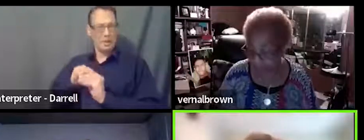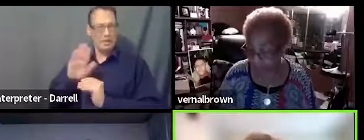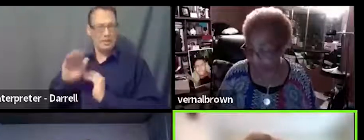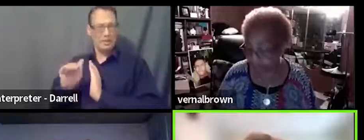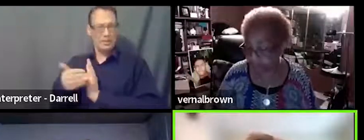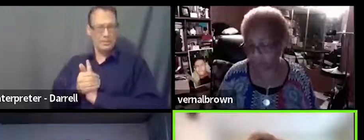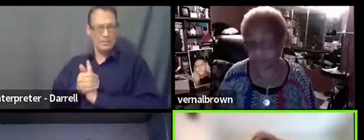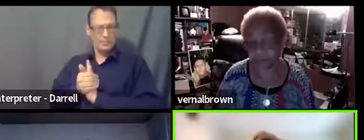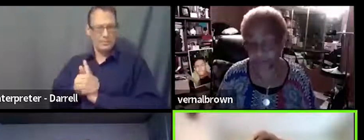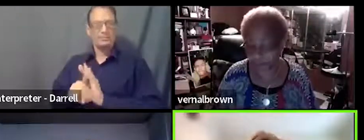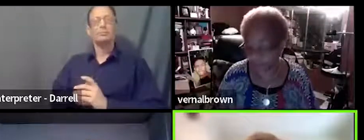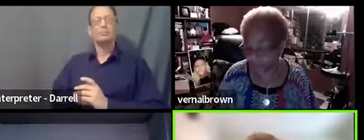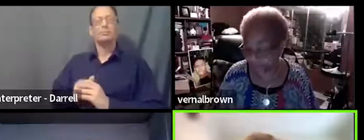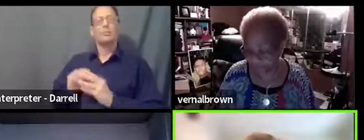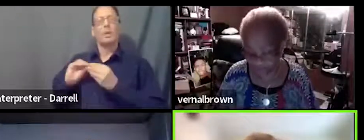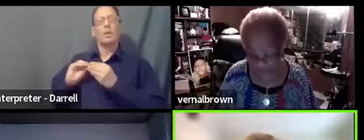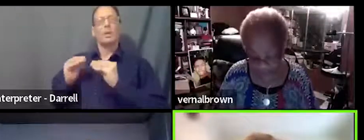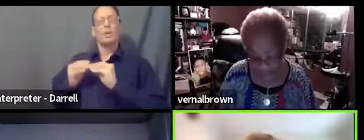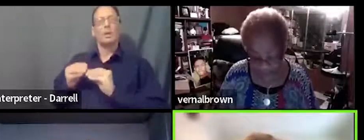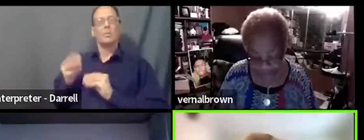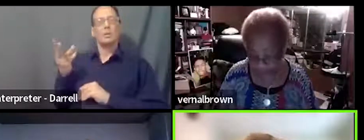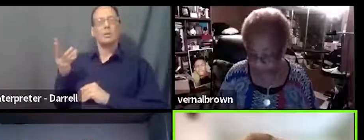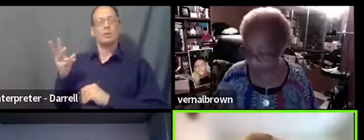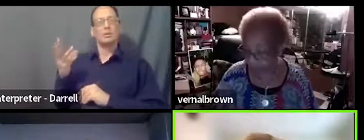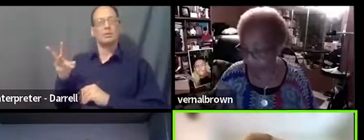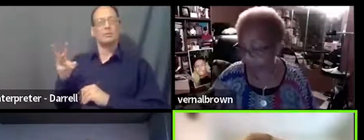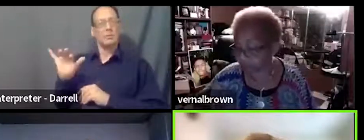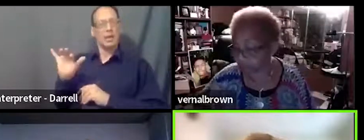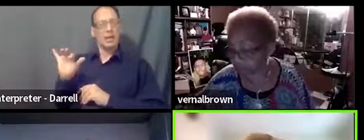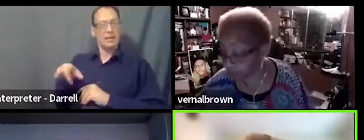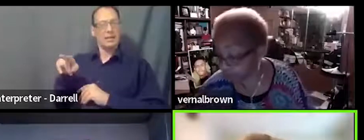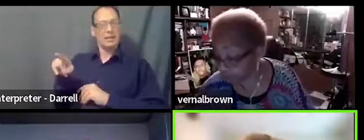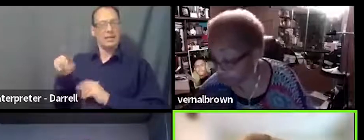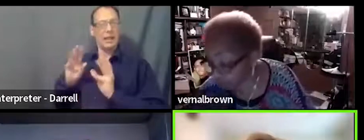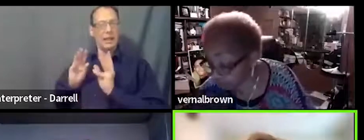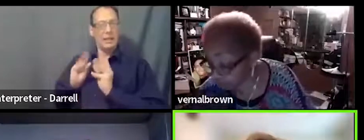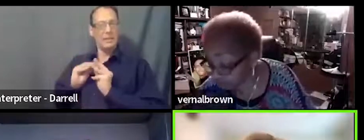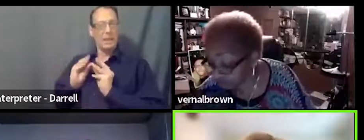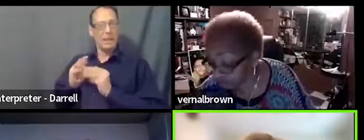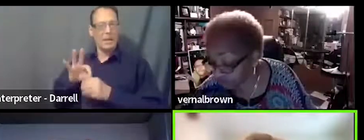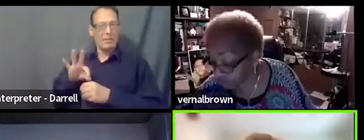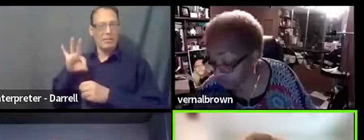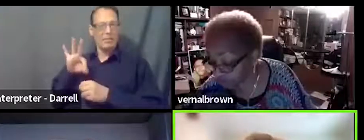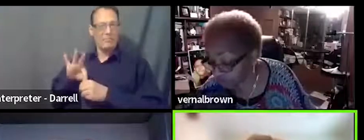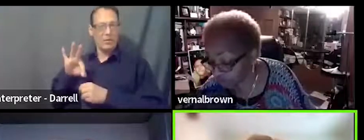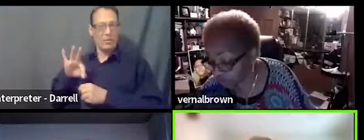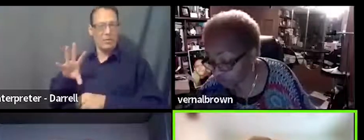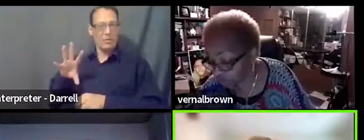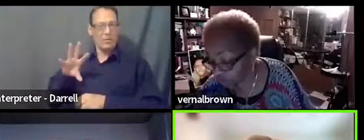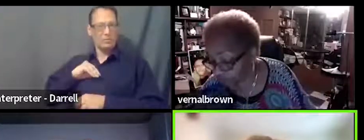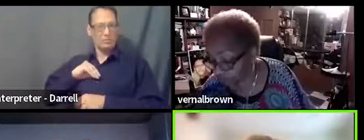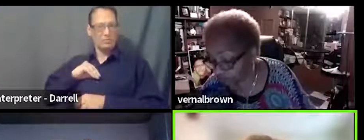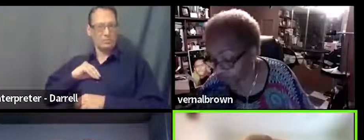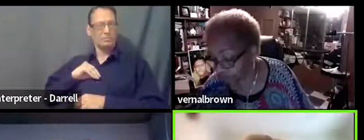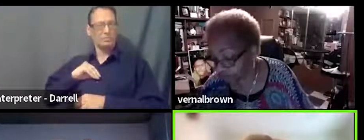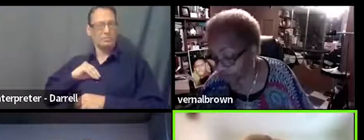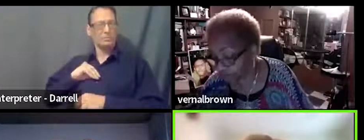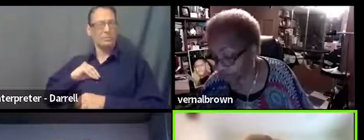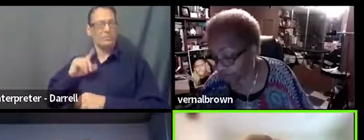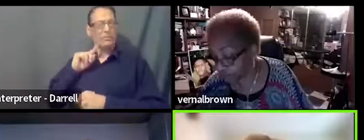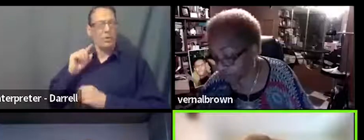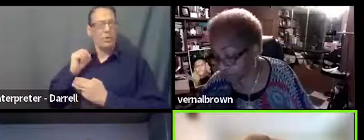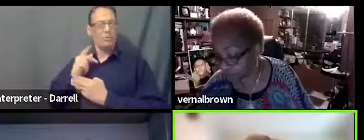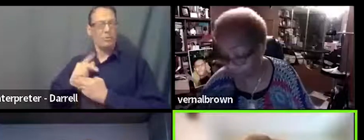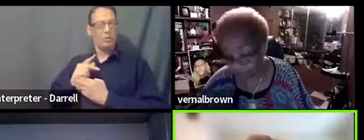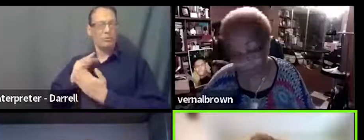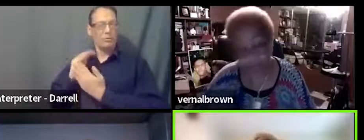packet under item 16. At that meeting, the committee voted unanimously to accept and forward to the Board of Commissioners for approval the